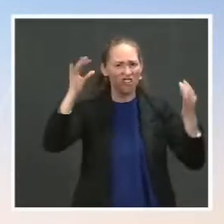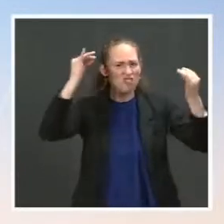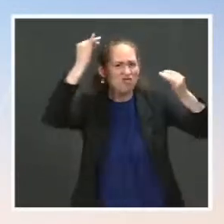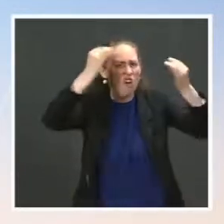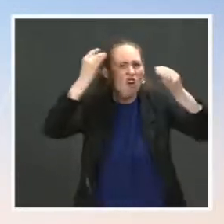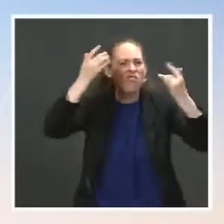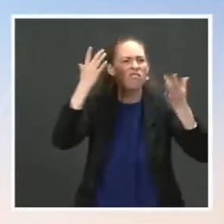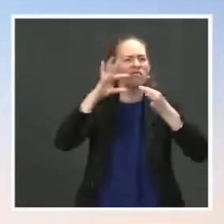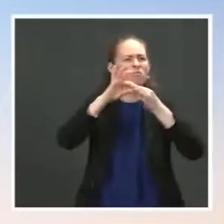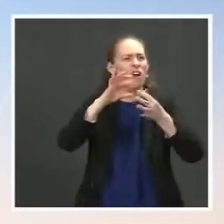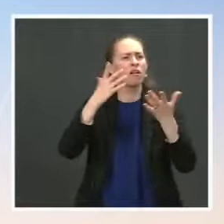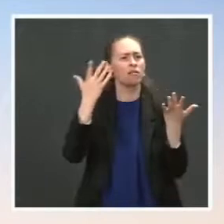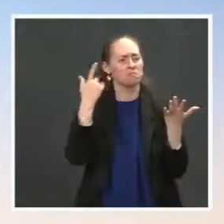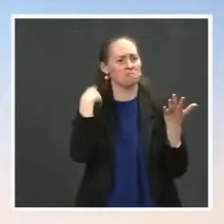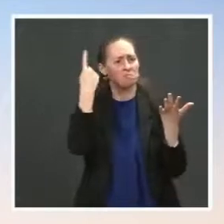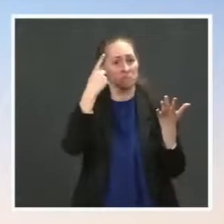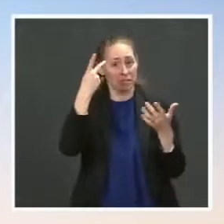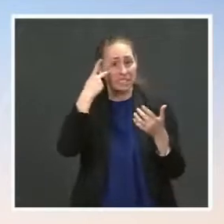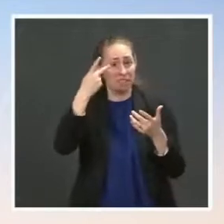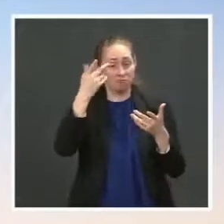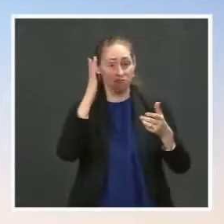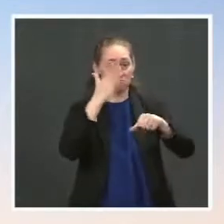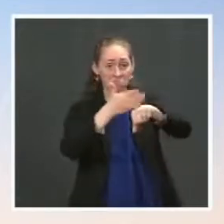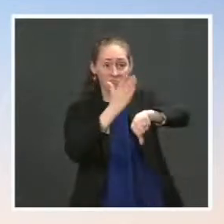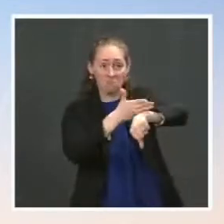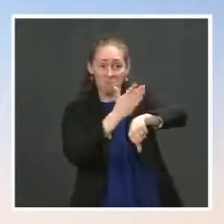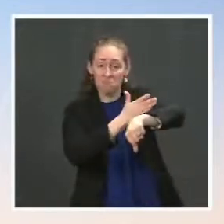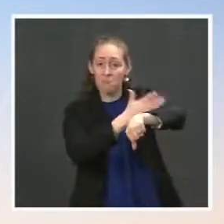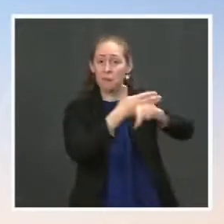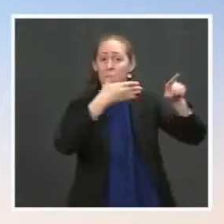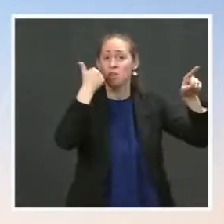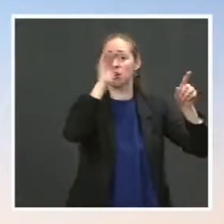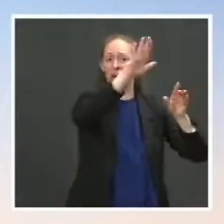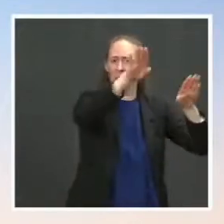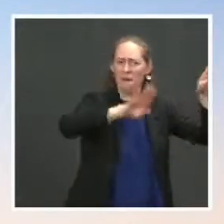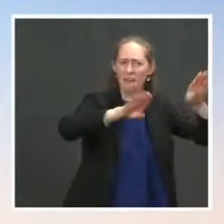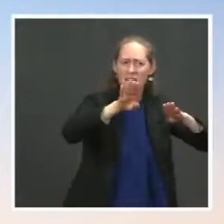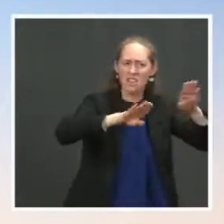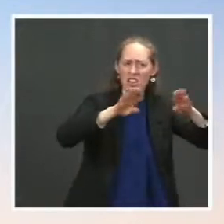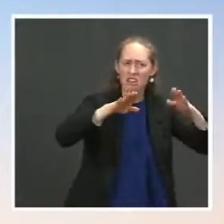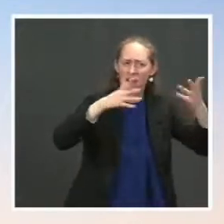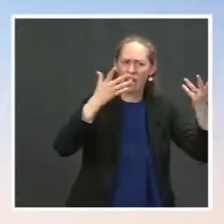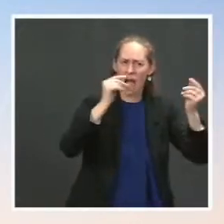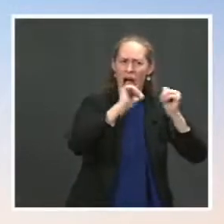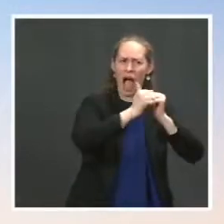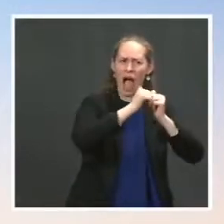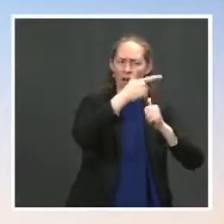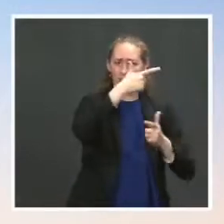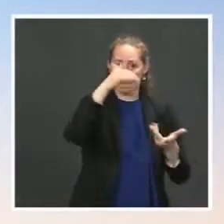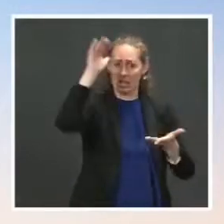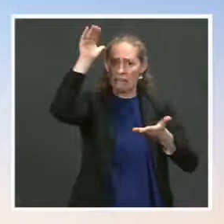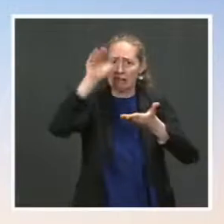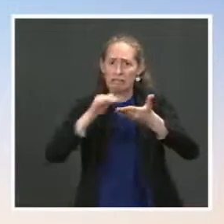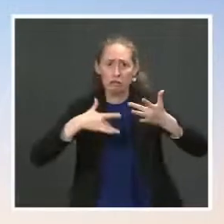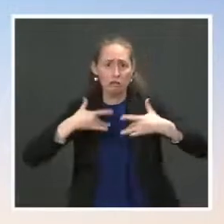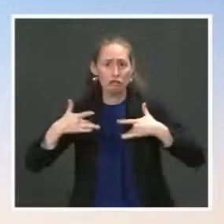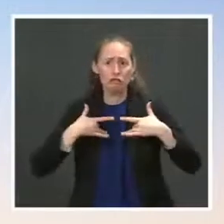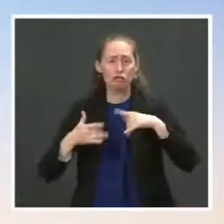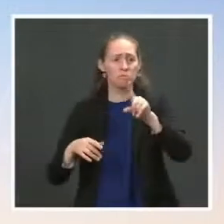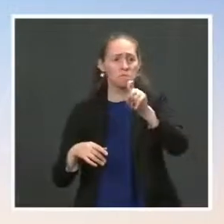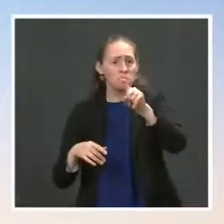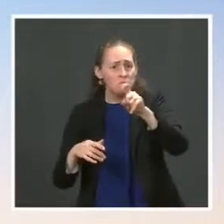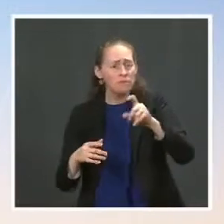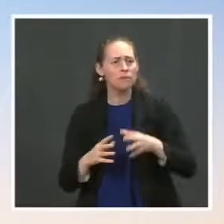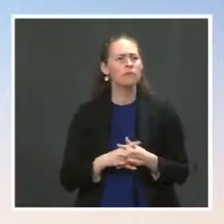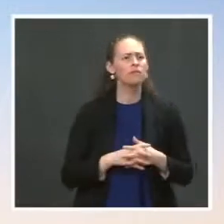any changes in the Chinese behavior or the approach to address your concerns? Well, I would say we're less than 100 days